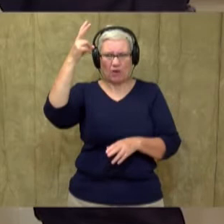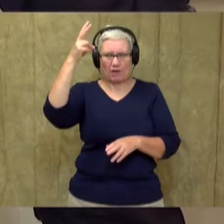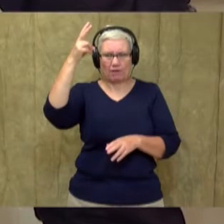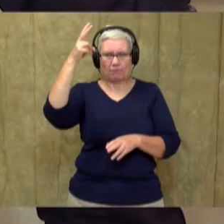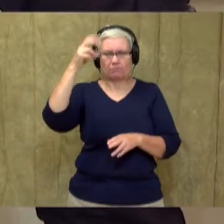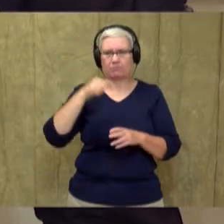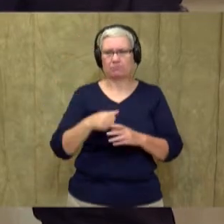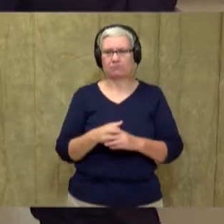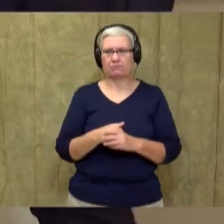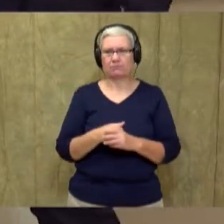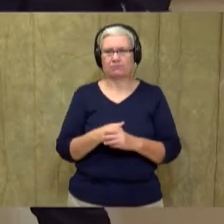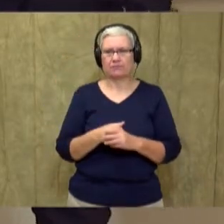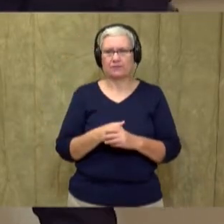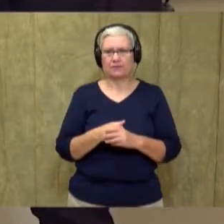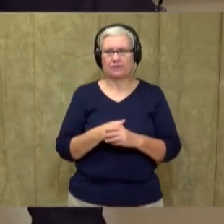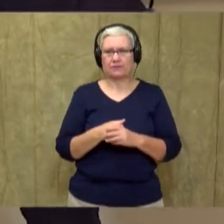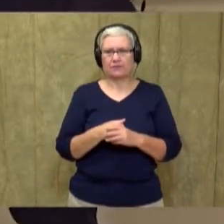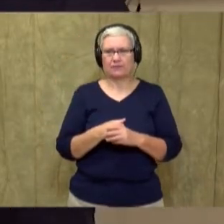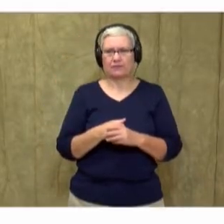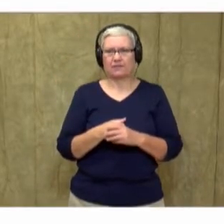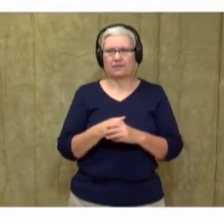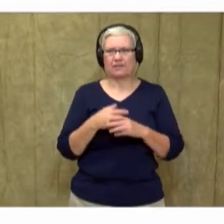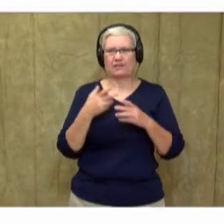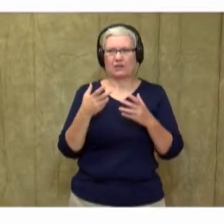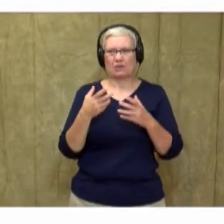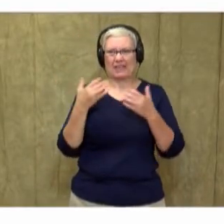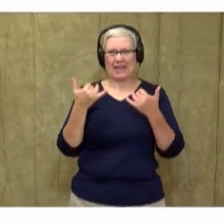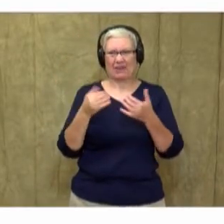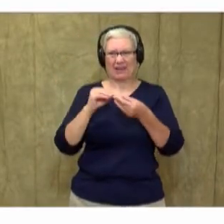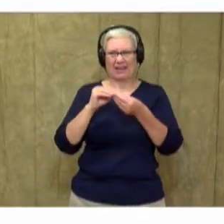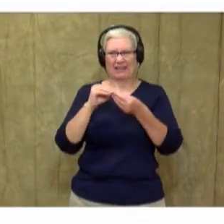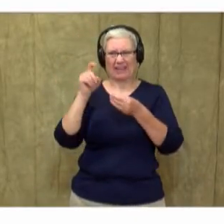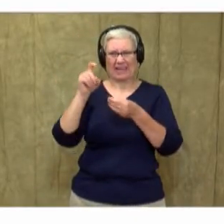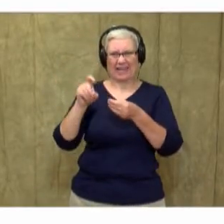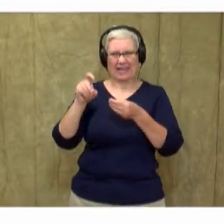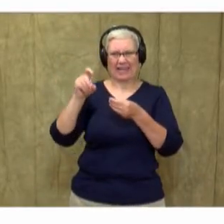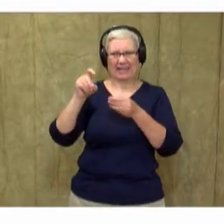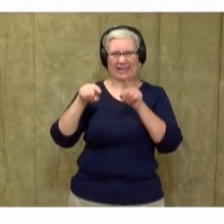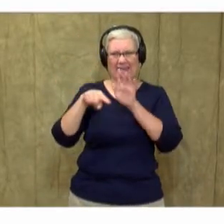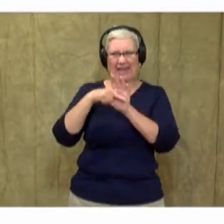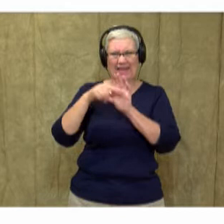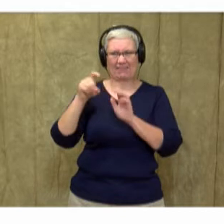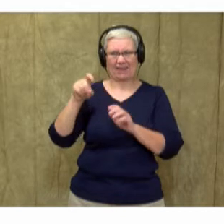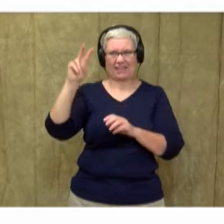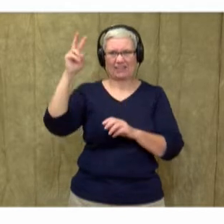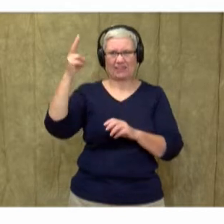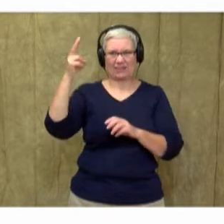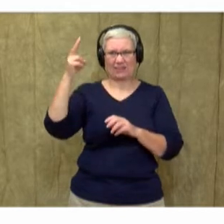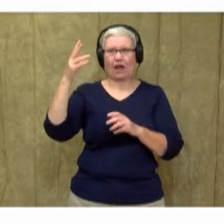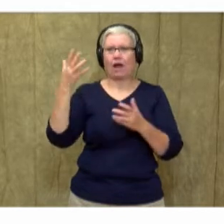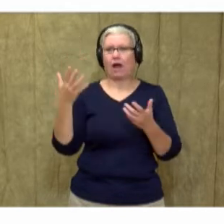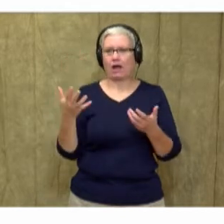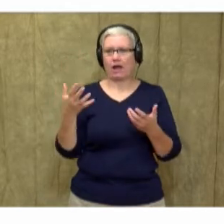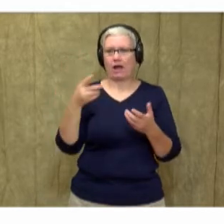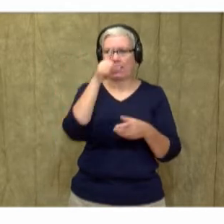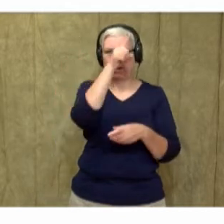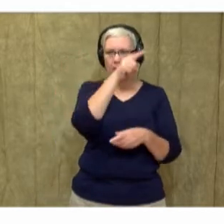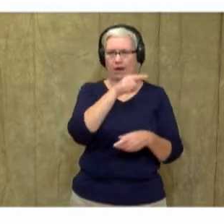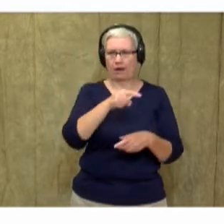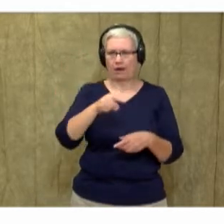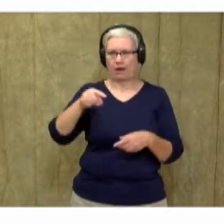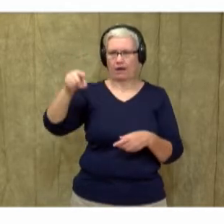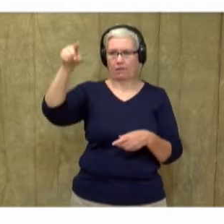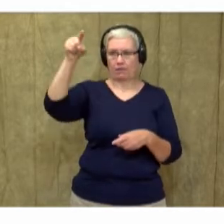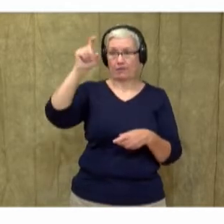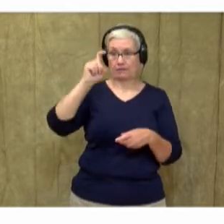of x squared. I've got a coefficient that is negative, and look at what happens to our graph. It looks like from where I started in x